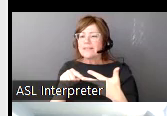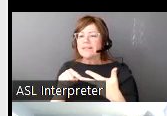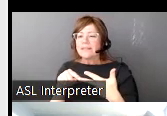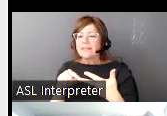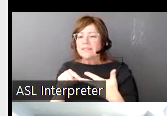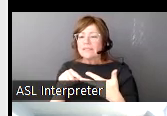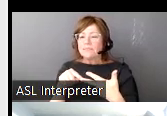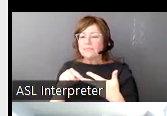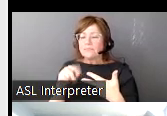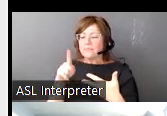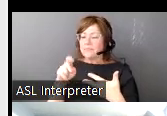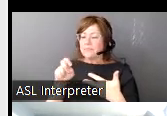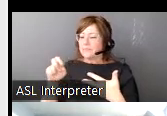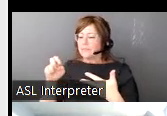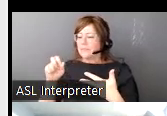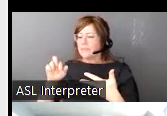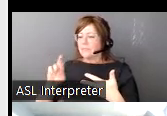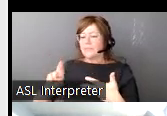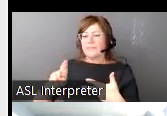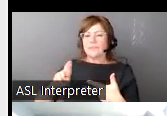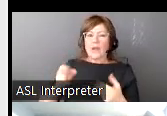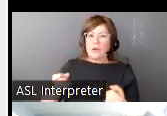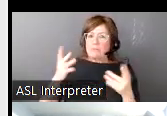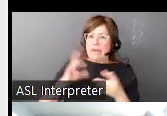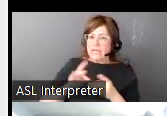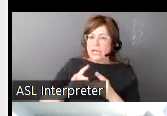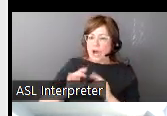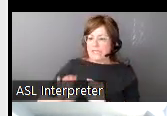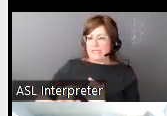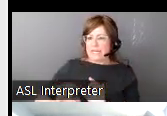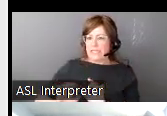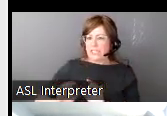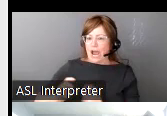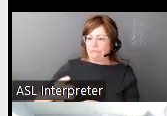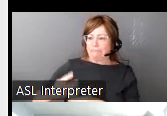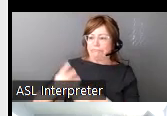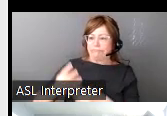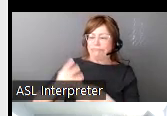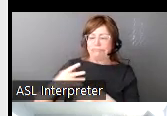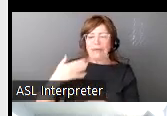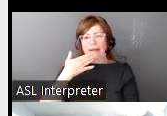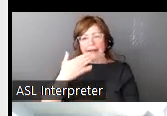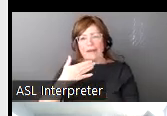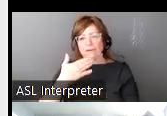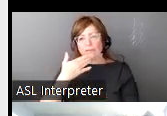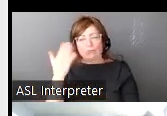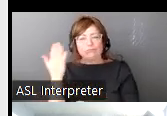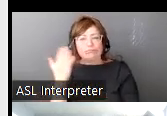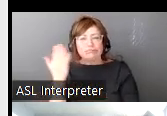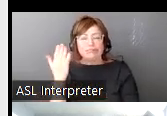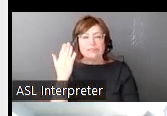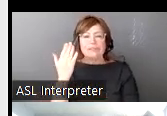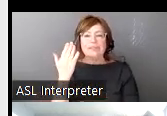research and findings and presenting this in such an easy and informative way to understand. So thank you on behalf of all